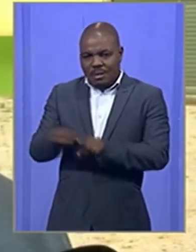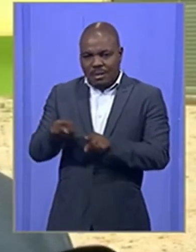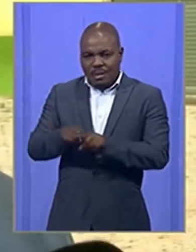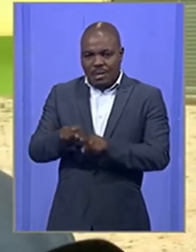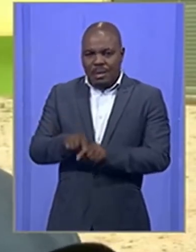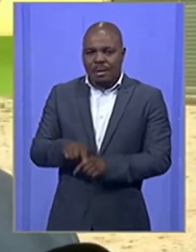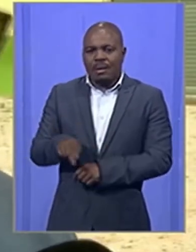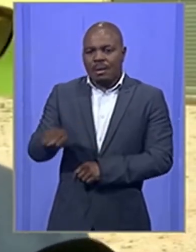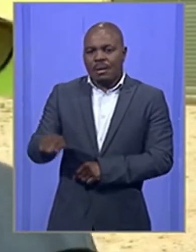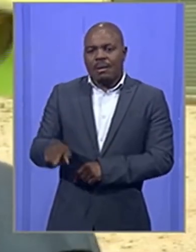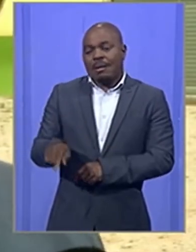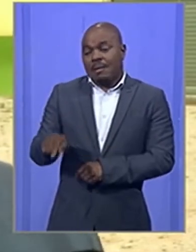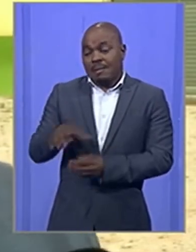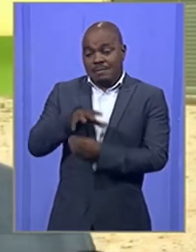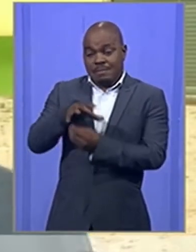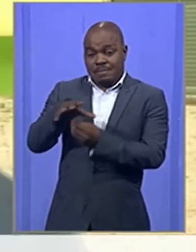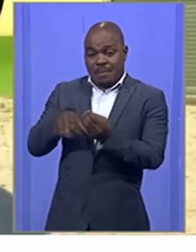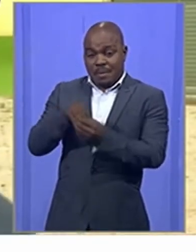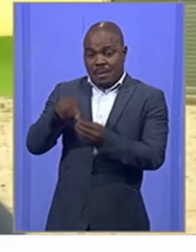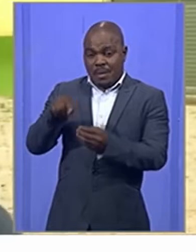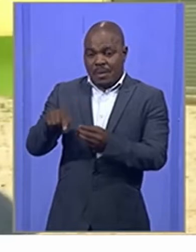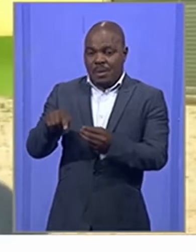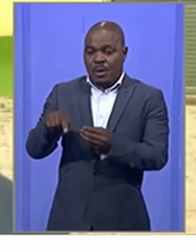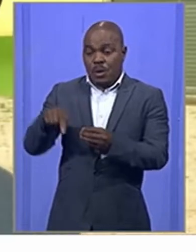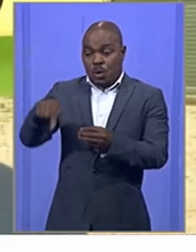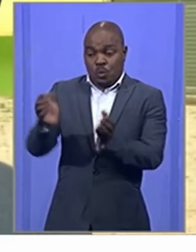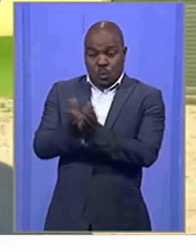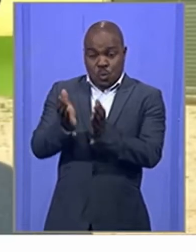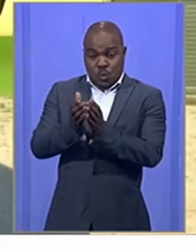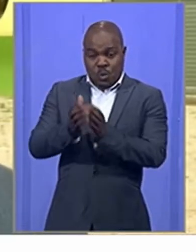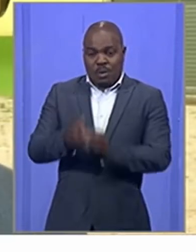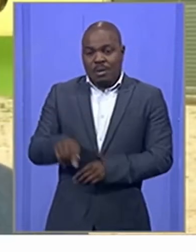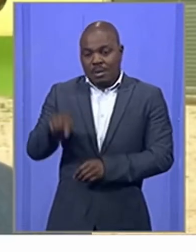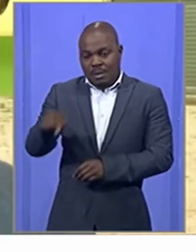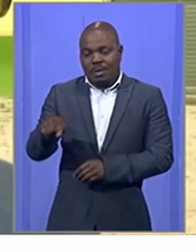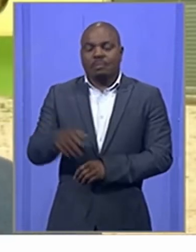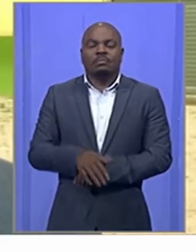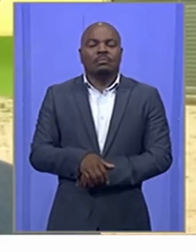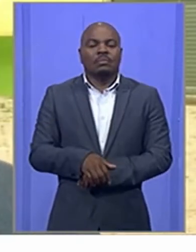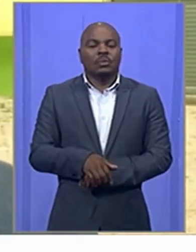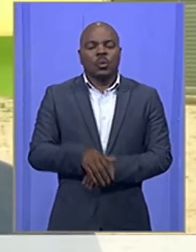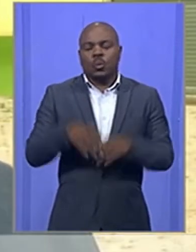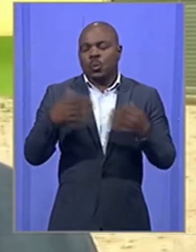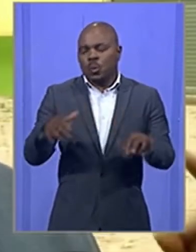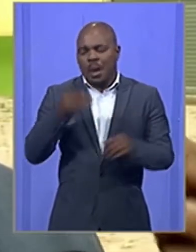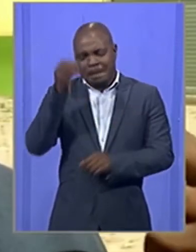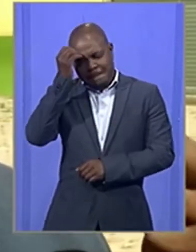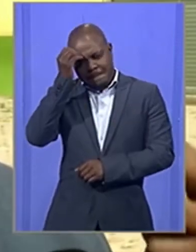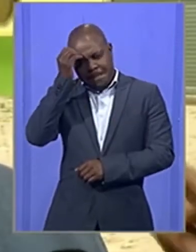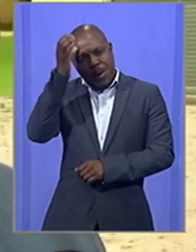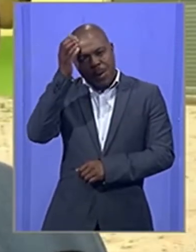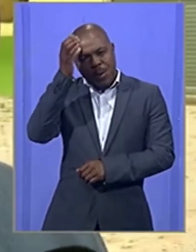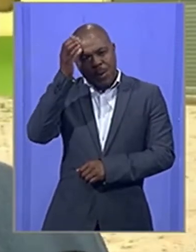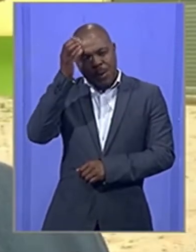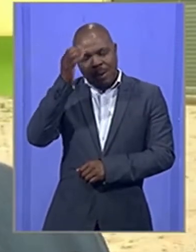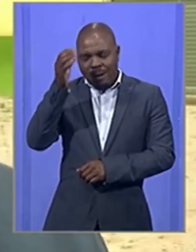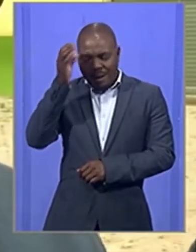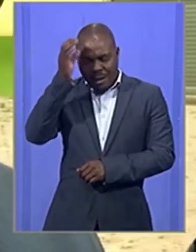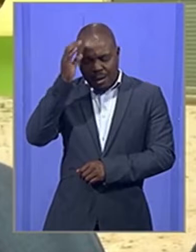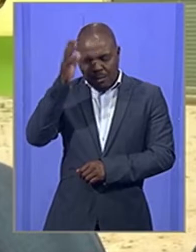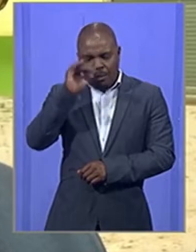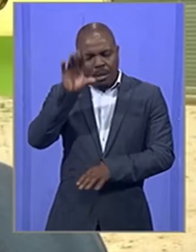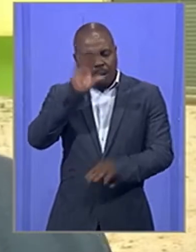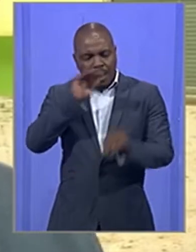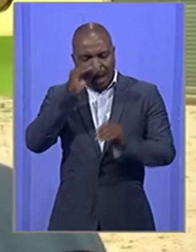Smile family in this area, in this school of mine, they are the people that are gifted. They are